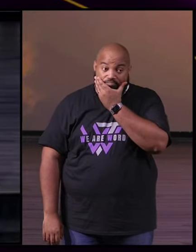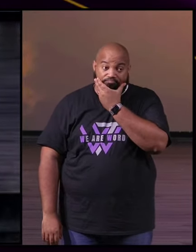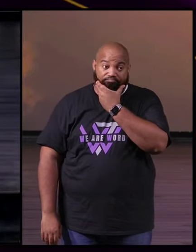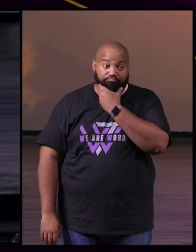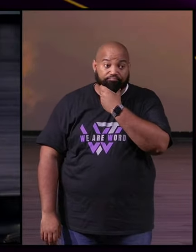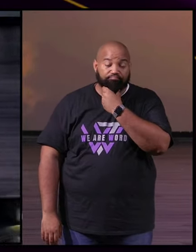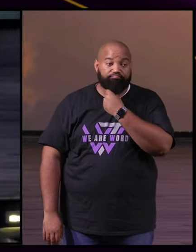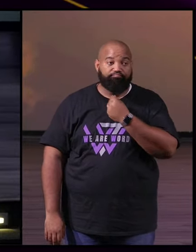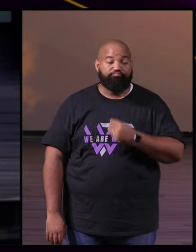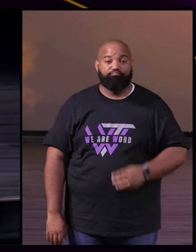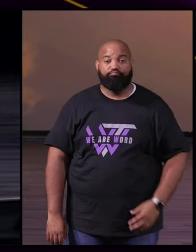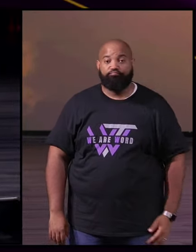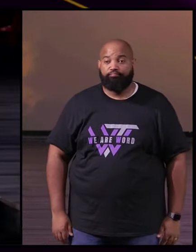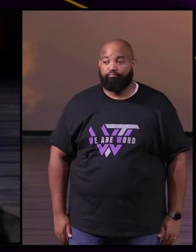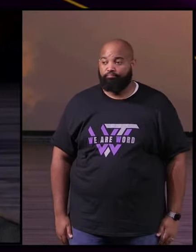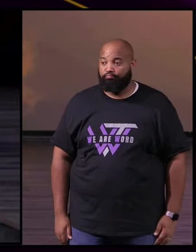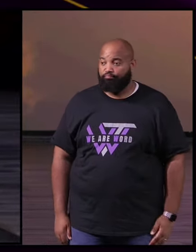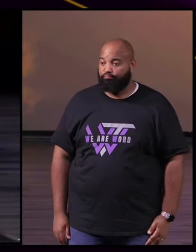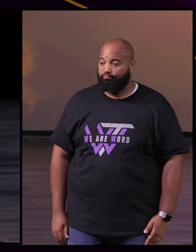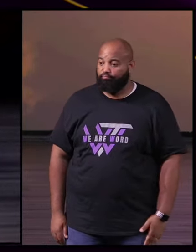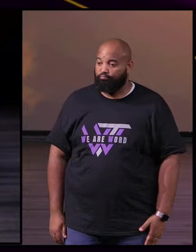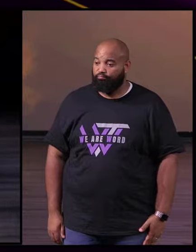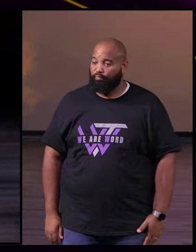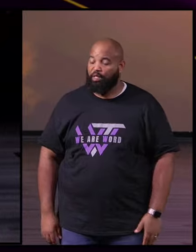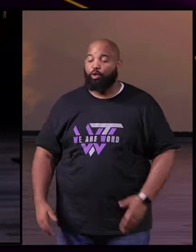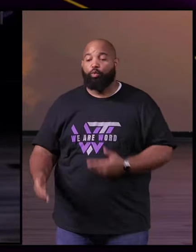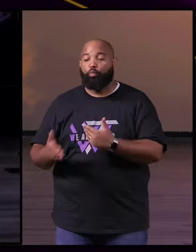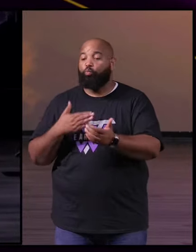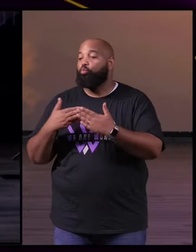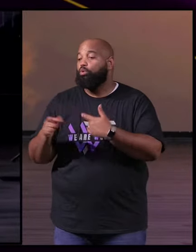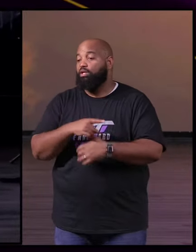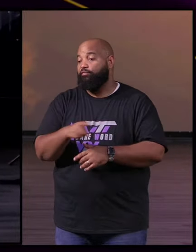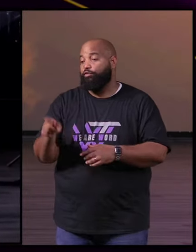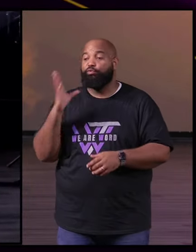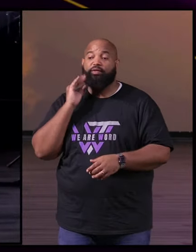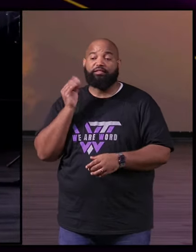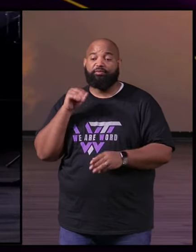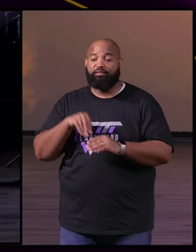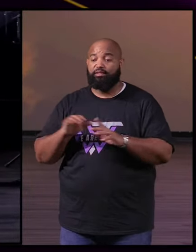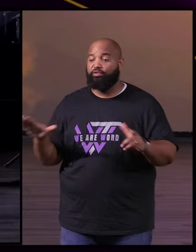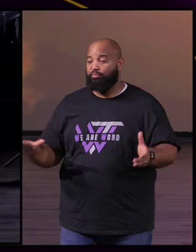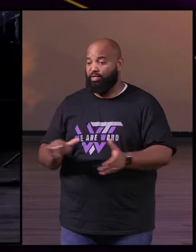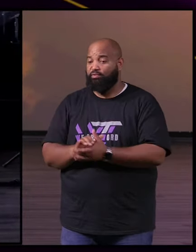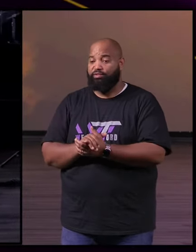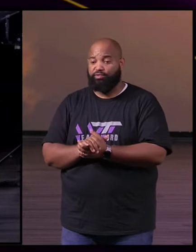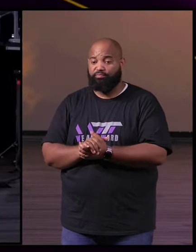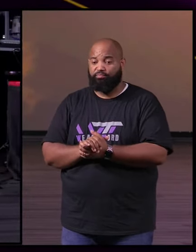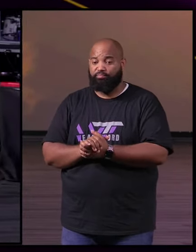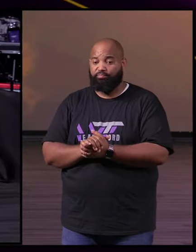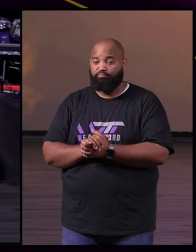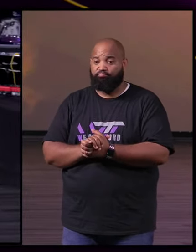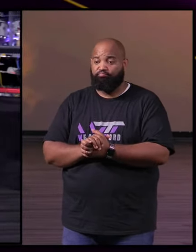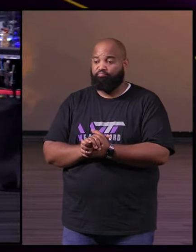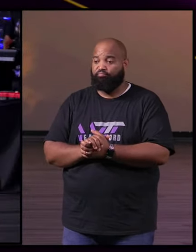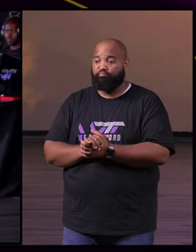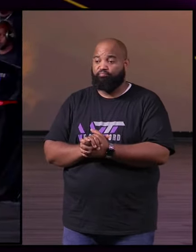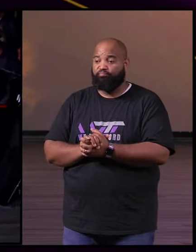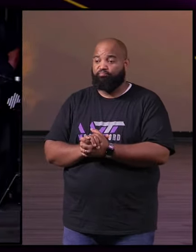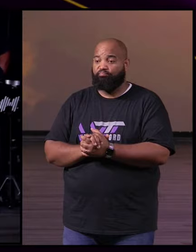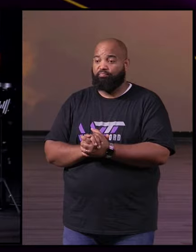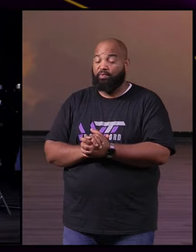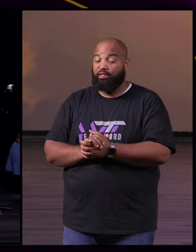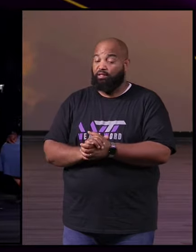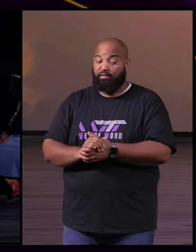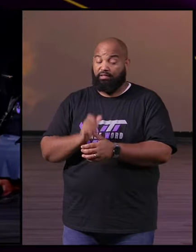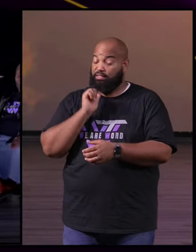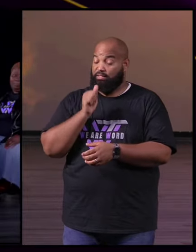I don't know who I'm saying this to. Whatever you are dealing with in your marriage, it is not as bad as this.